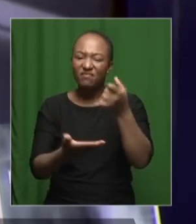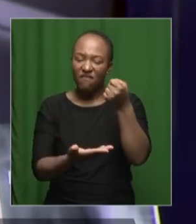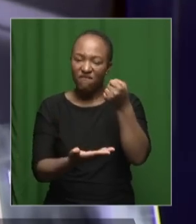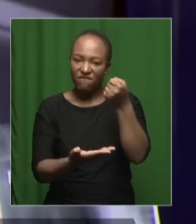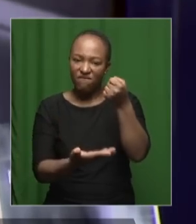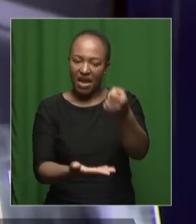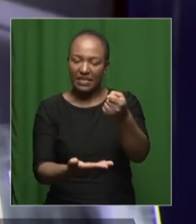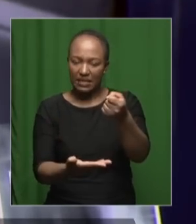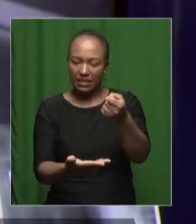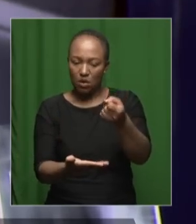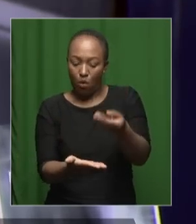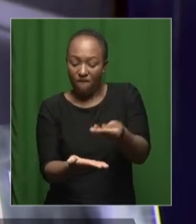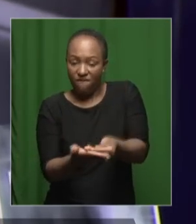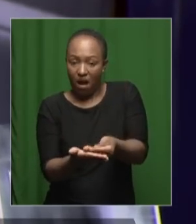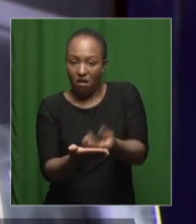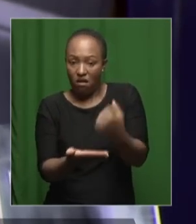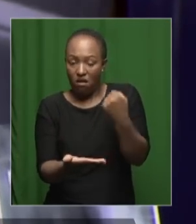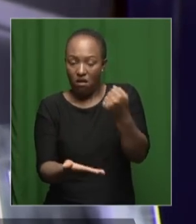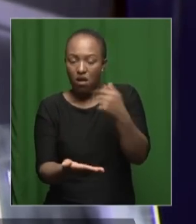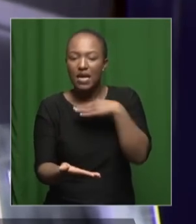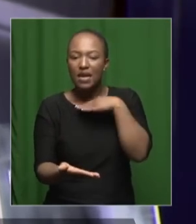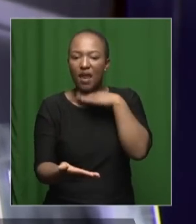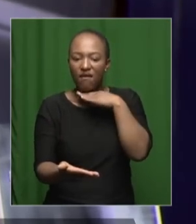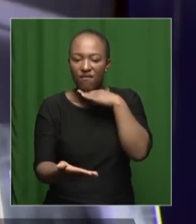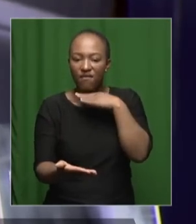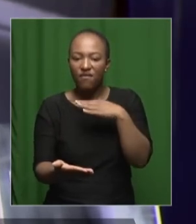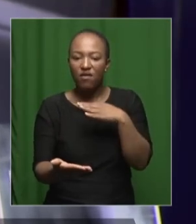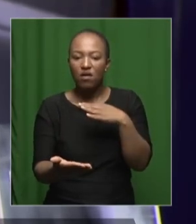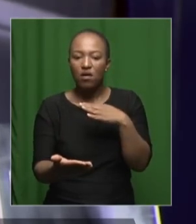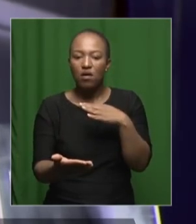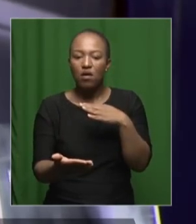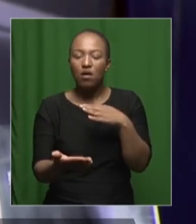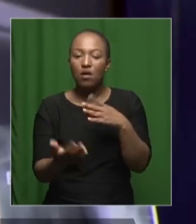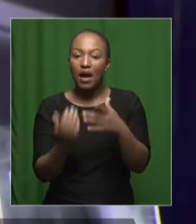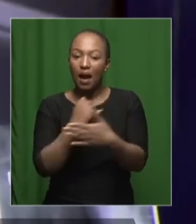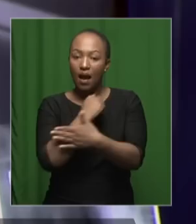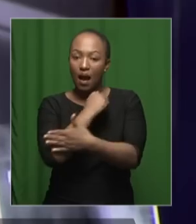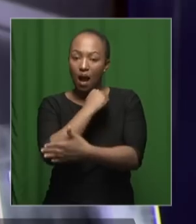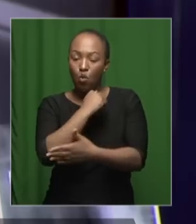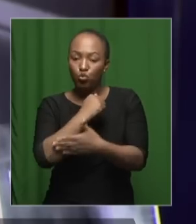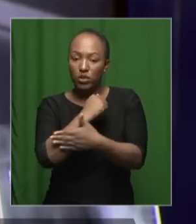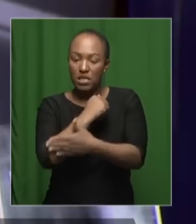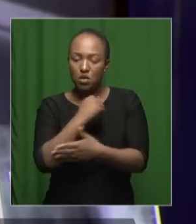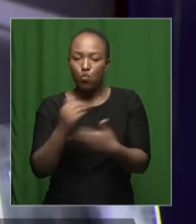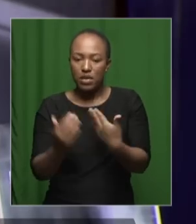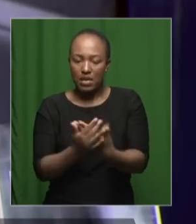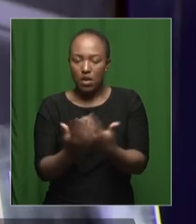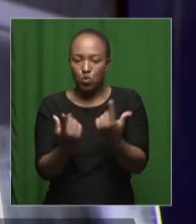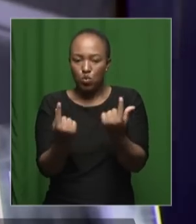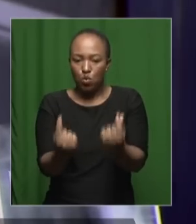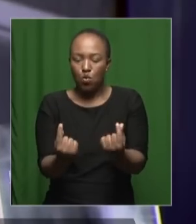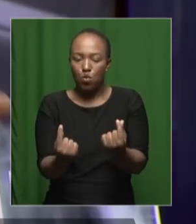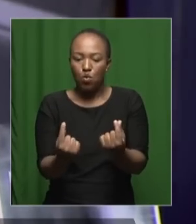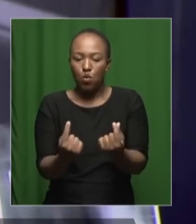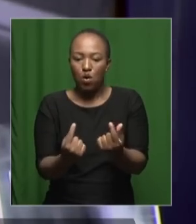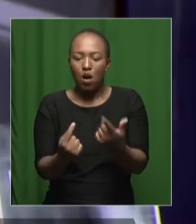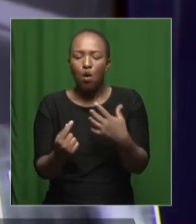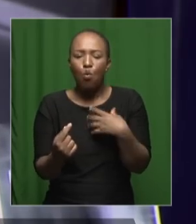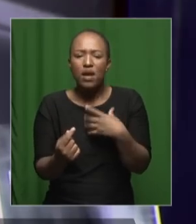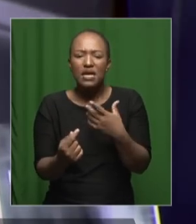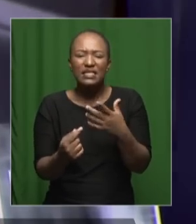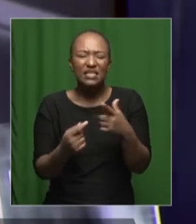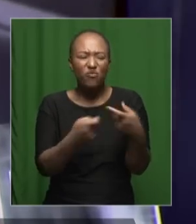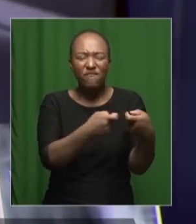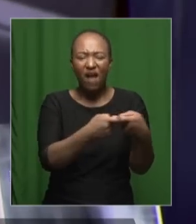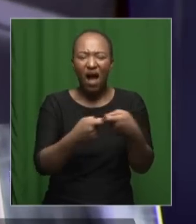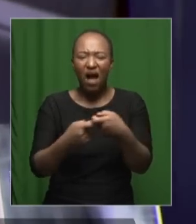there is enough funding to be able to do things that the country needs to do. The reason we're fighting over a little bone.